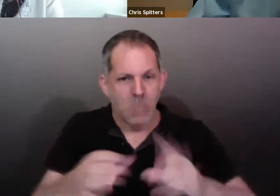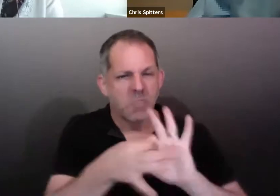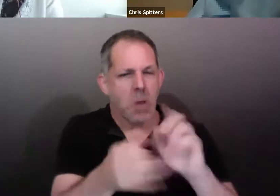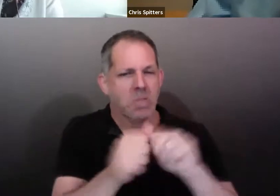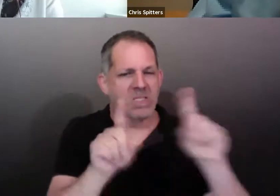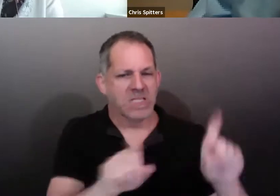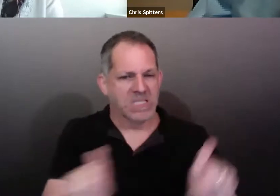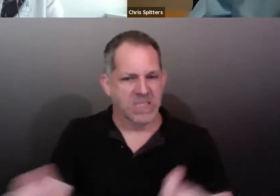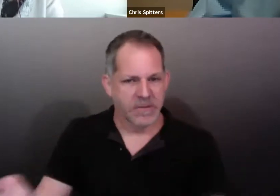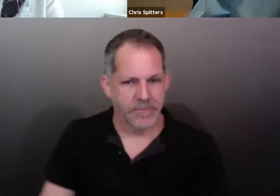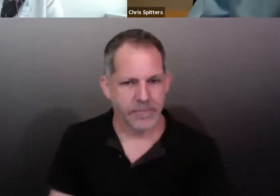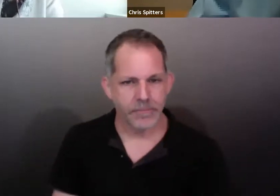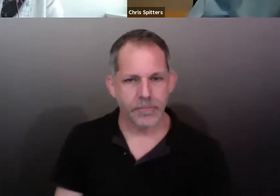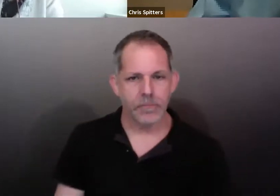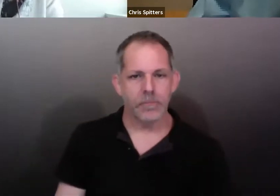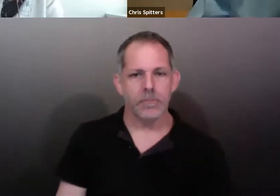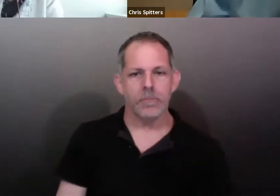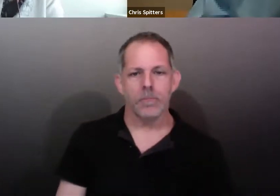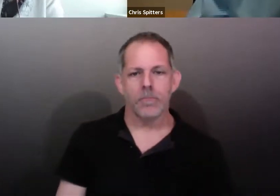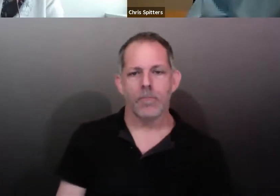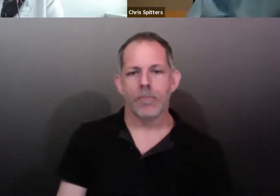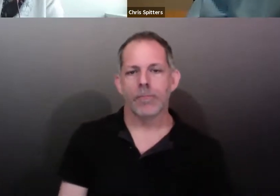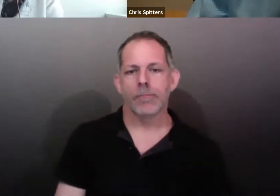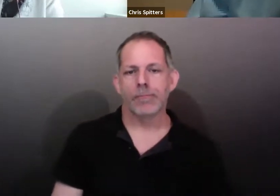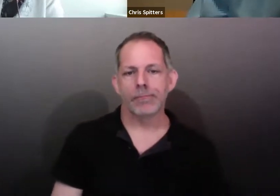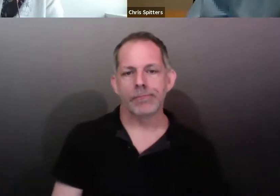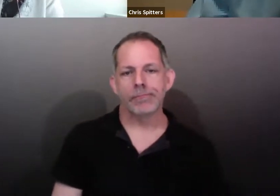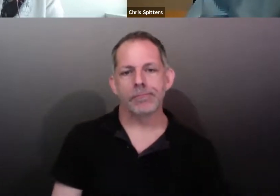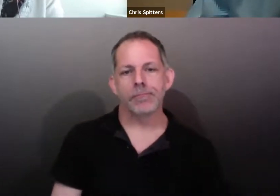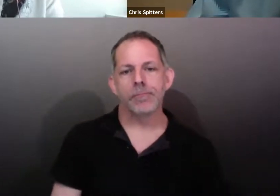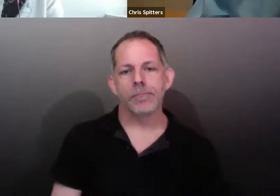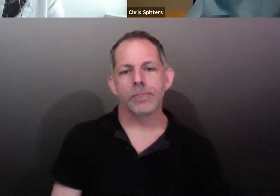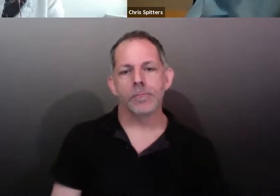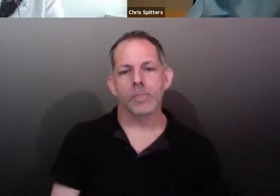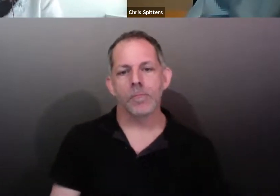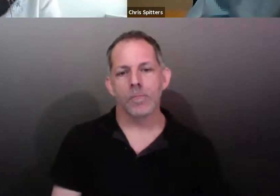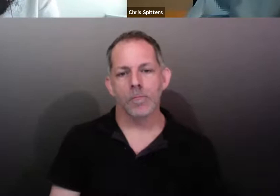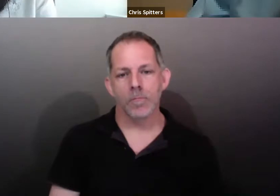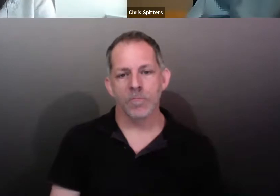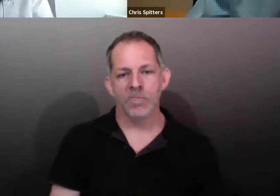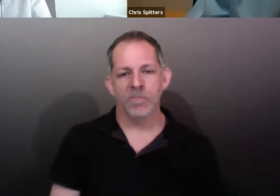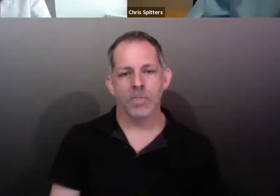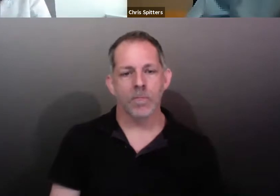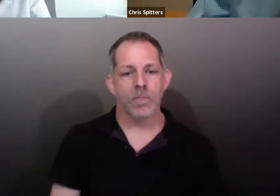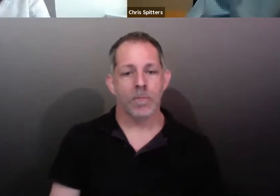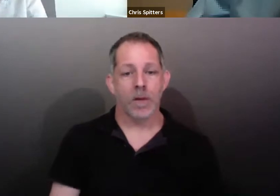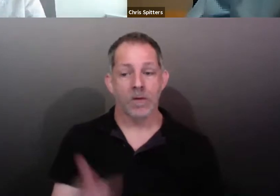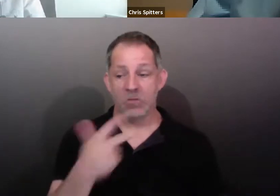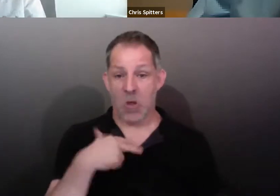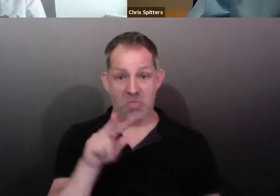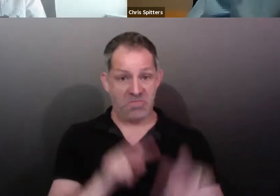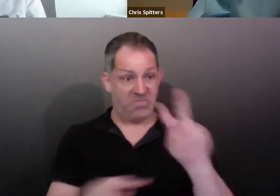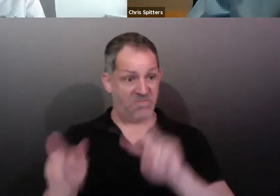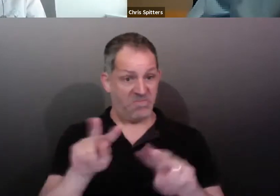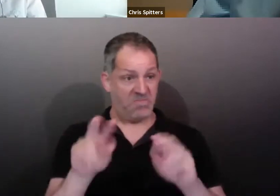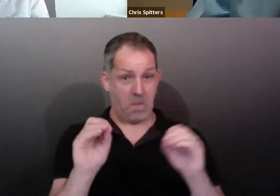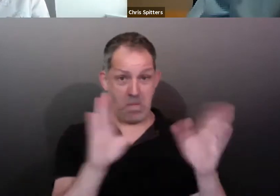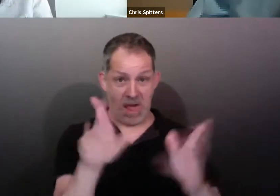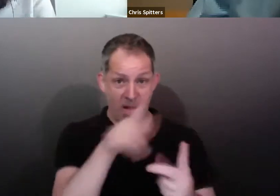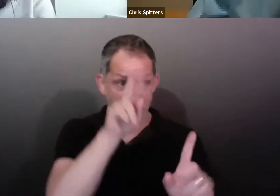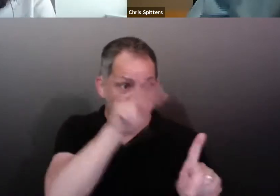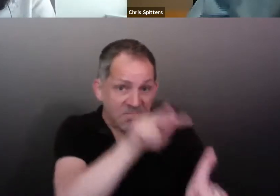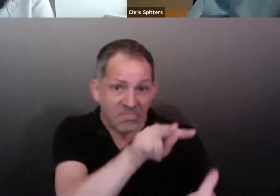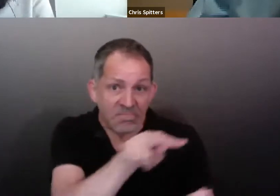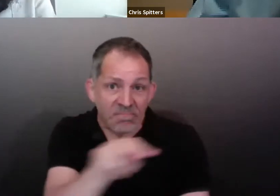geographically targeted testing. We're really continuing to go right now with the drive-through testing and trying to just make that available